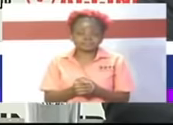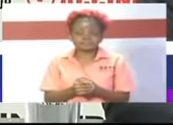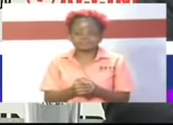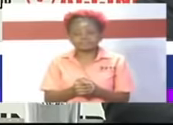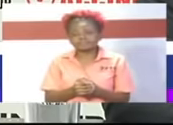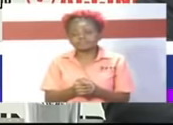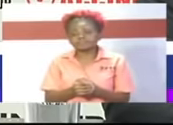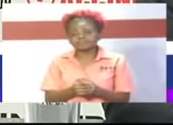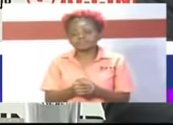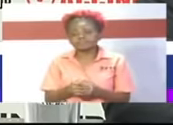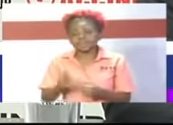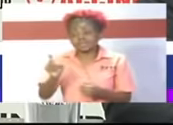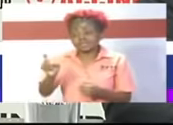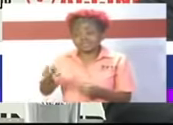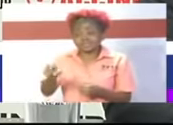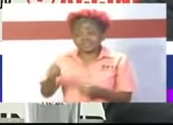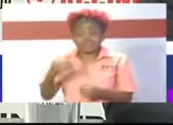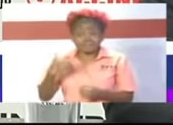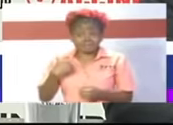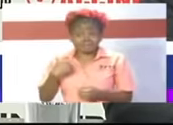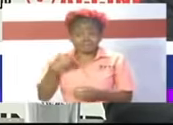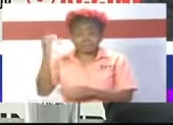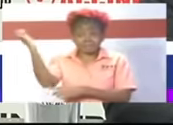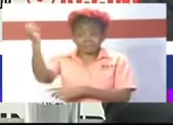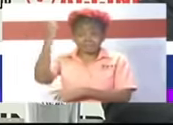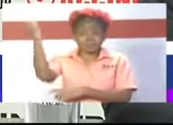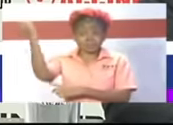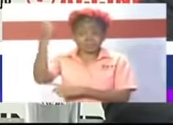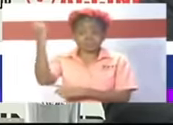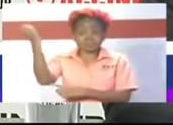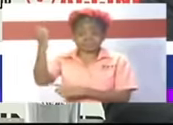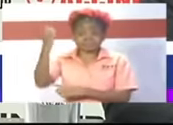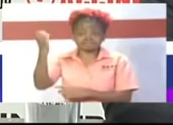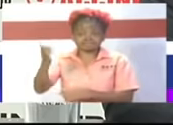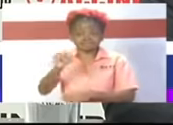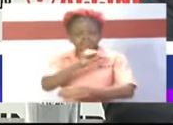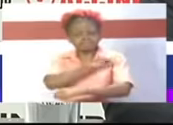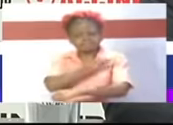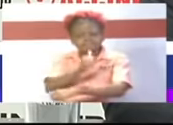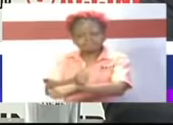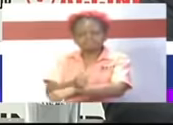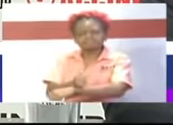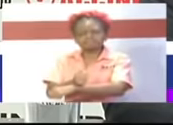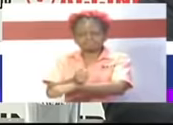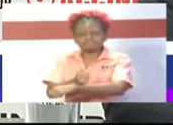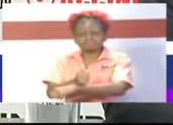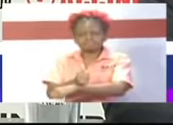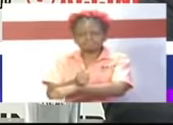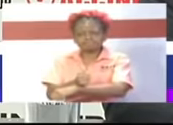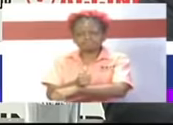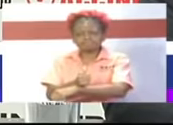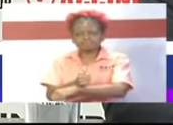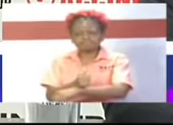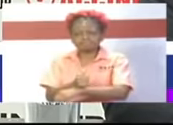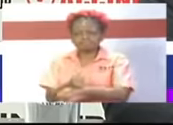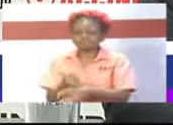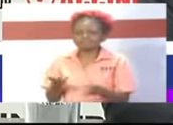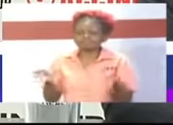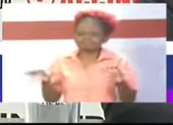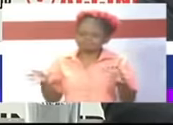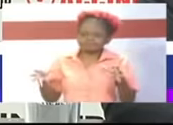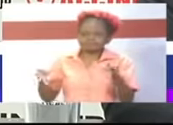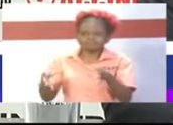authorization. But once that is on track, once that is in train, conversations